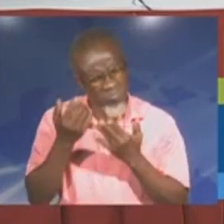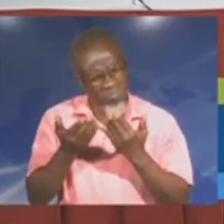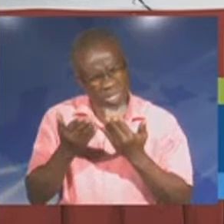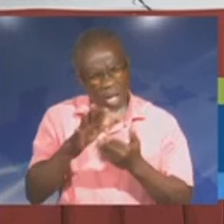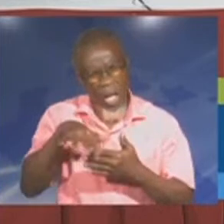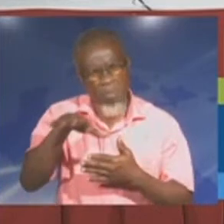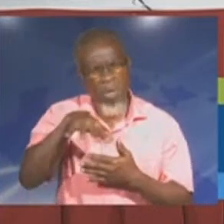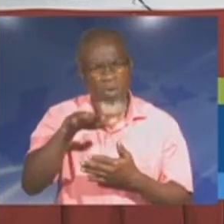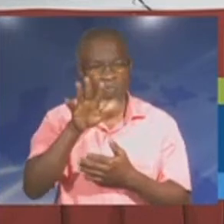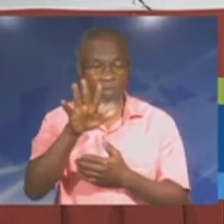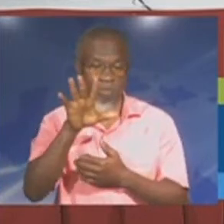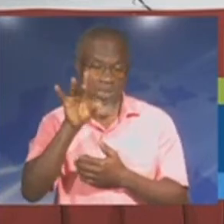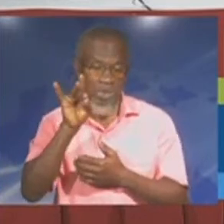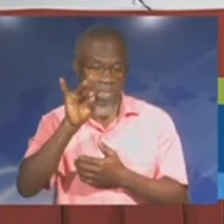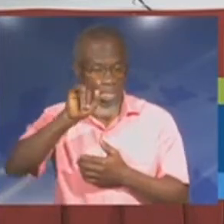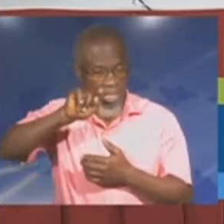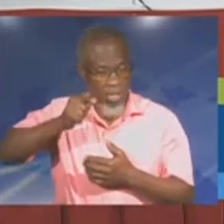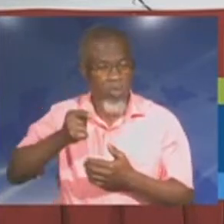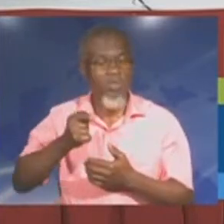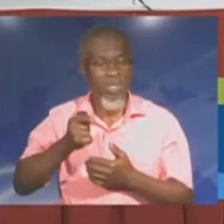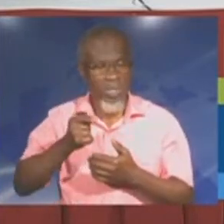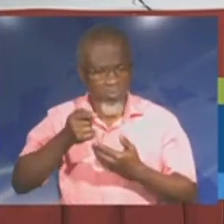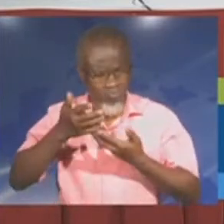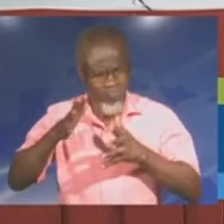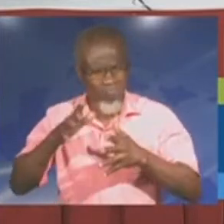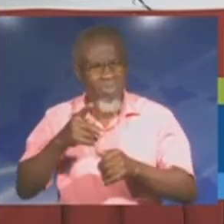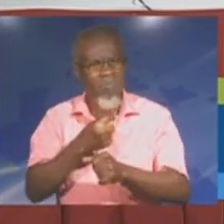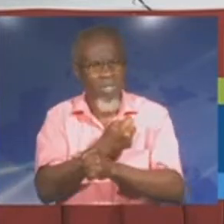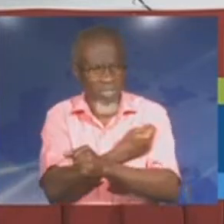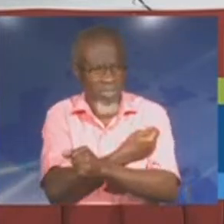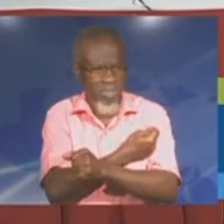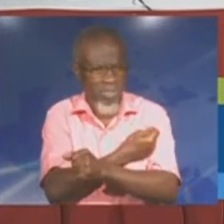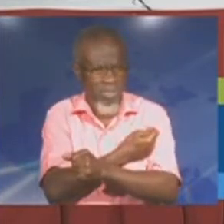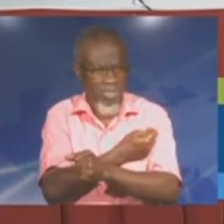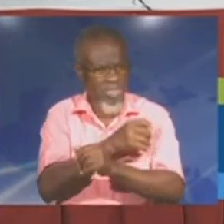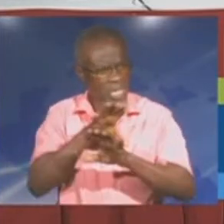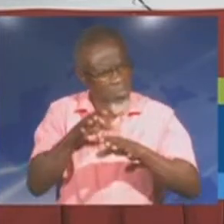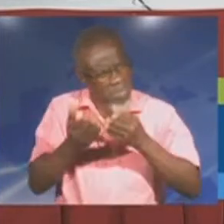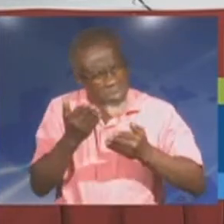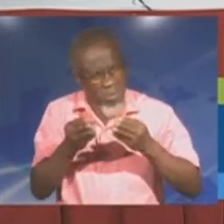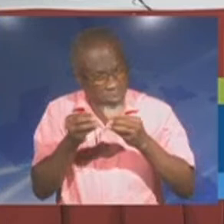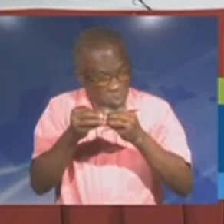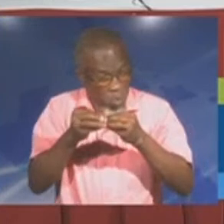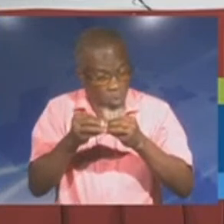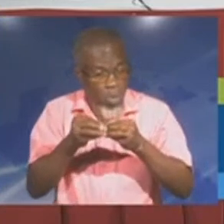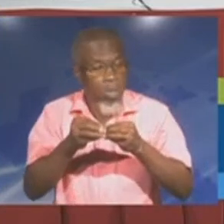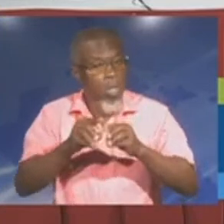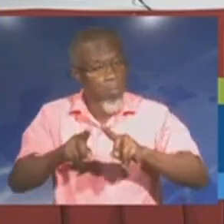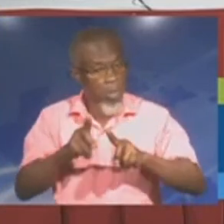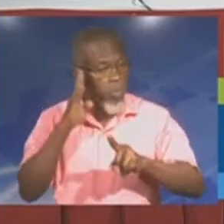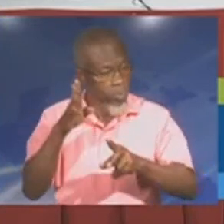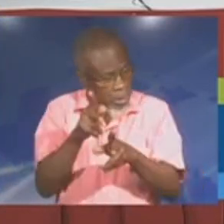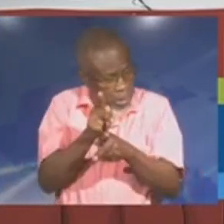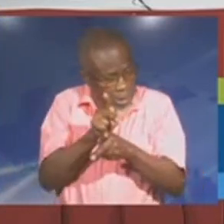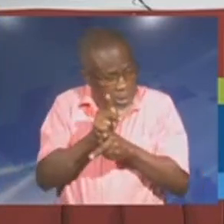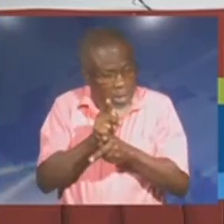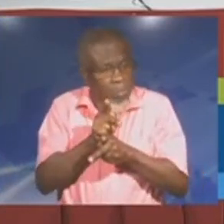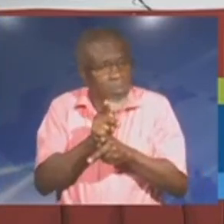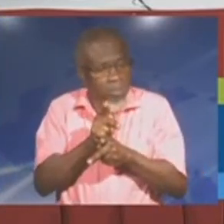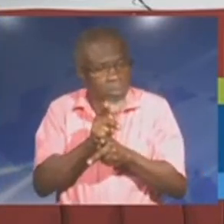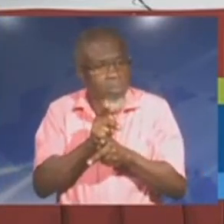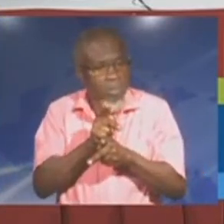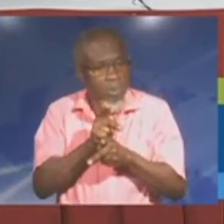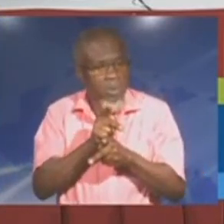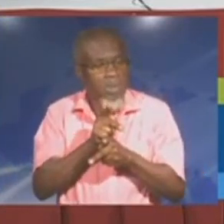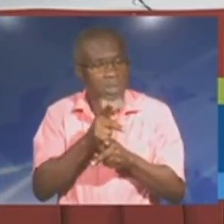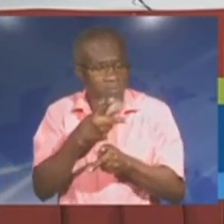58,000 from that cohort was vaccinated. I may be wrong, it could be a little more than that, but would we be reserving their boosters? That's